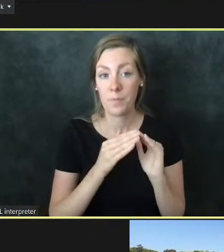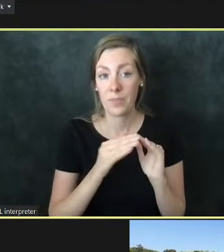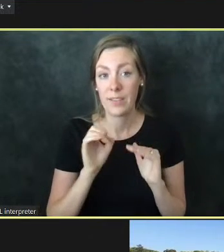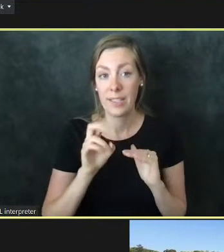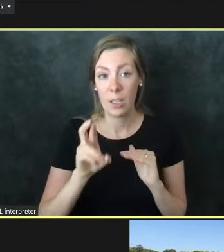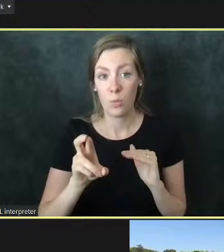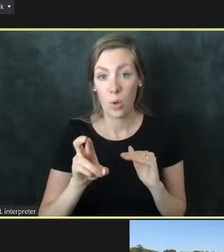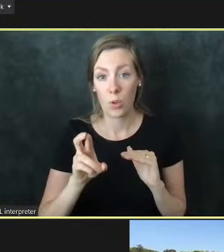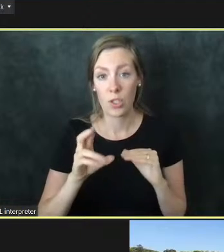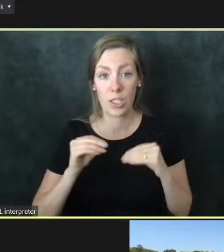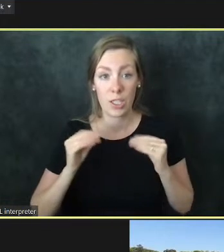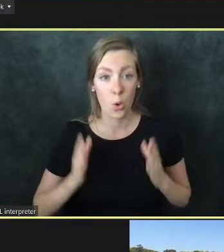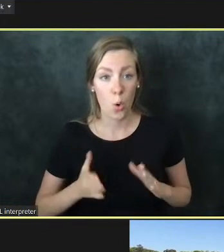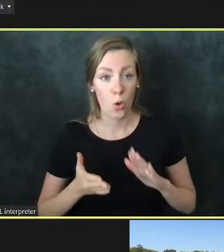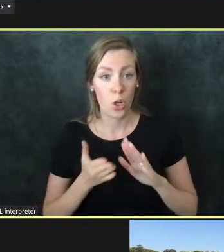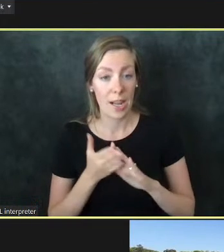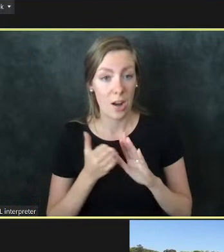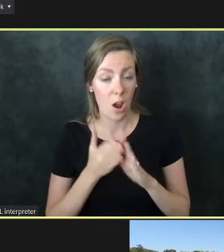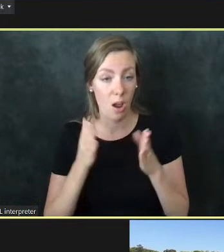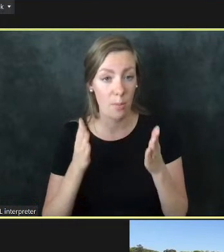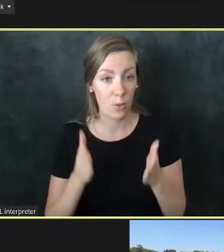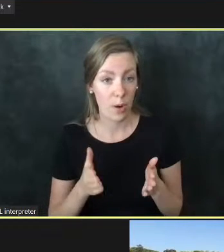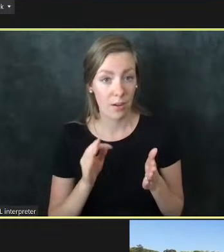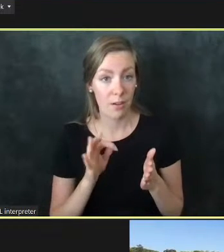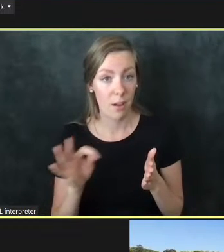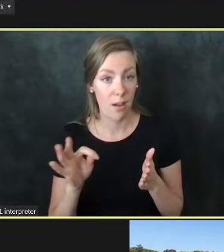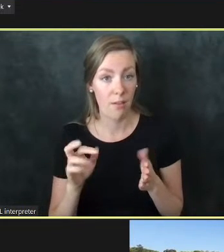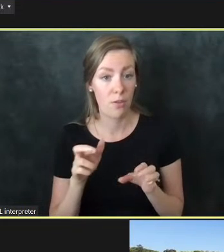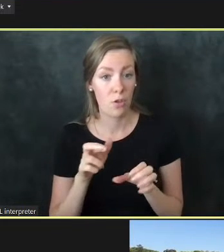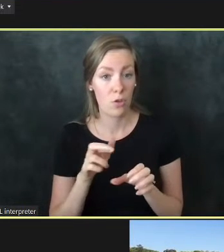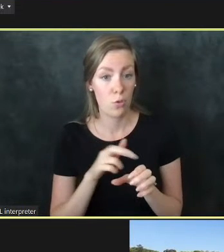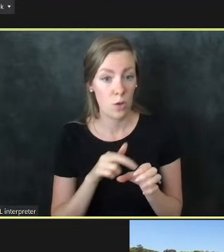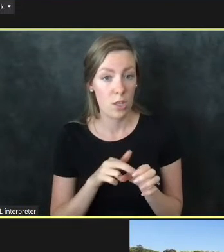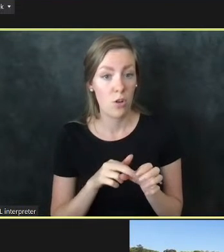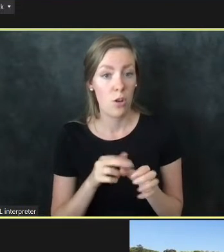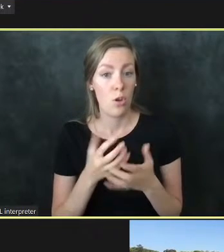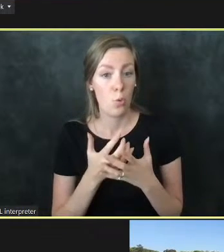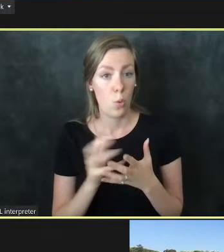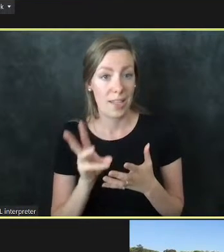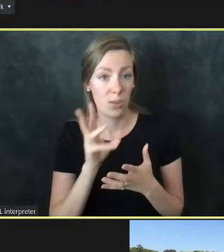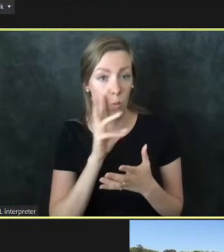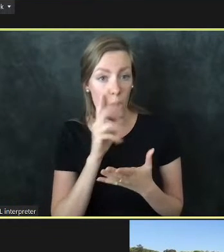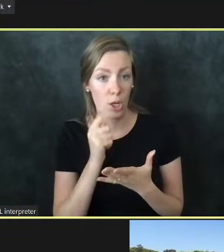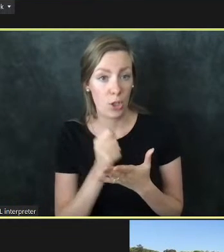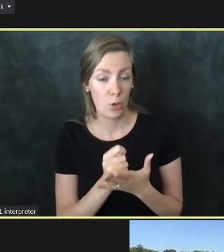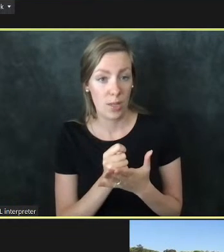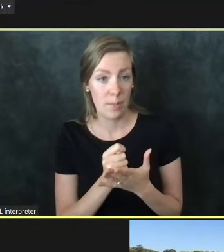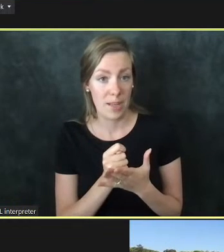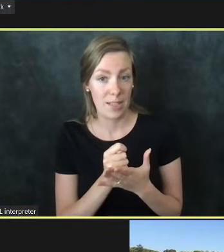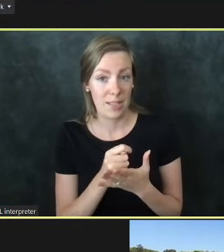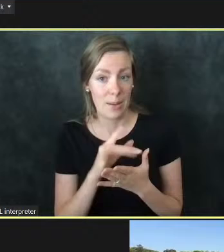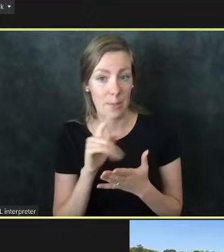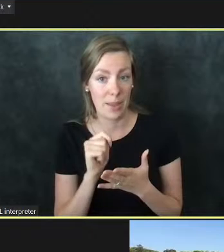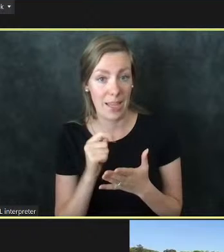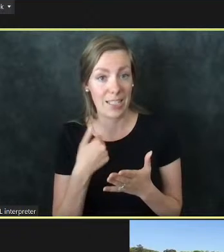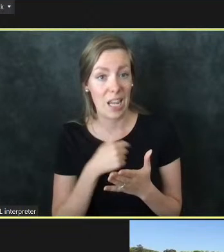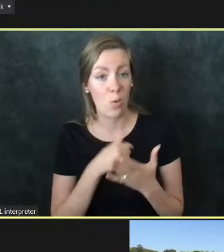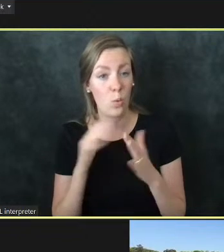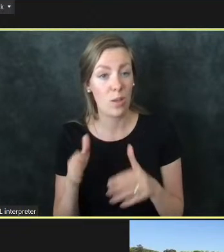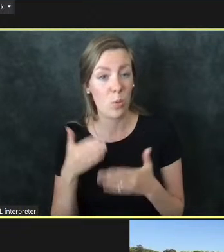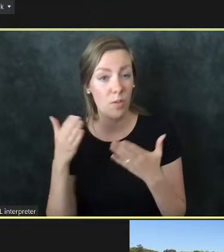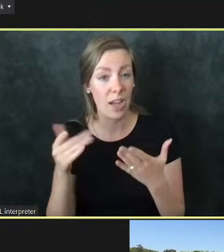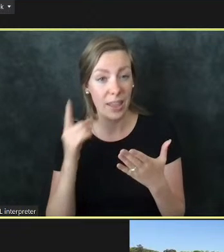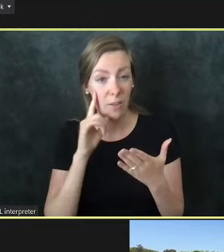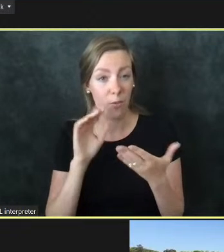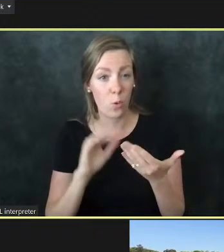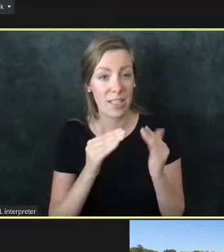the puede owner and Santa Rosa, operator of the pequeño, regional la- wastewater treatment plant, and we del provide la puerta wastewater de treatment for the cities